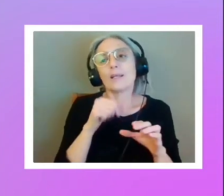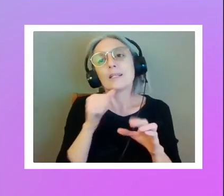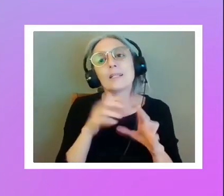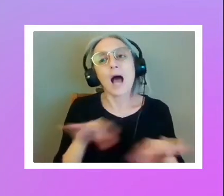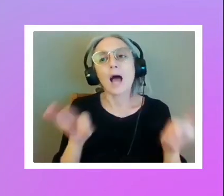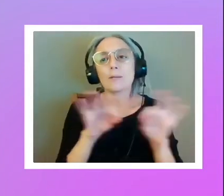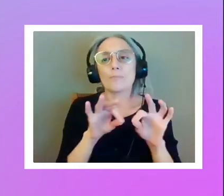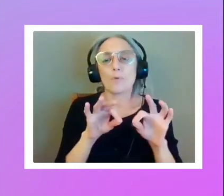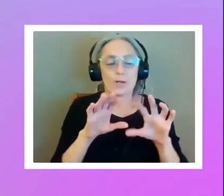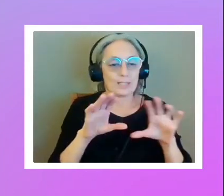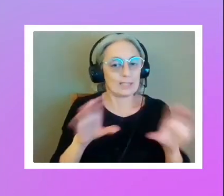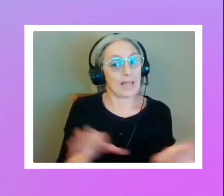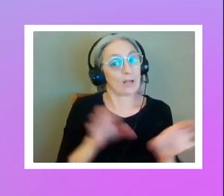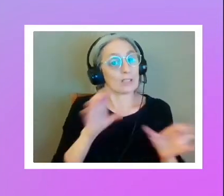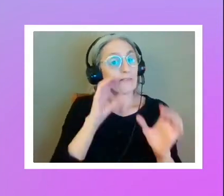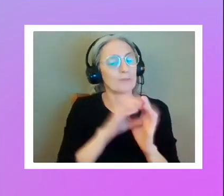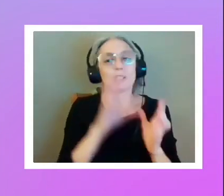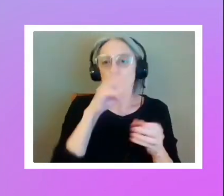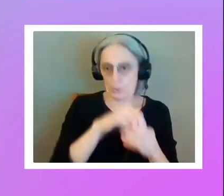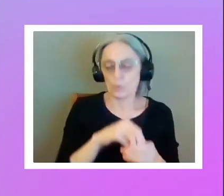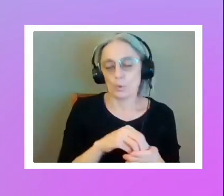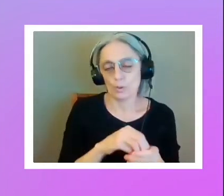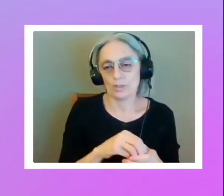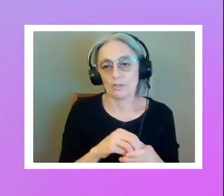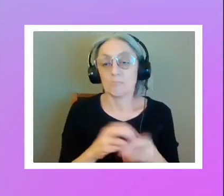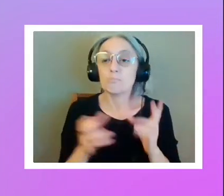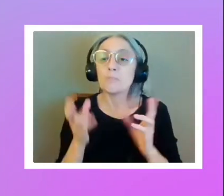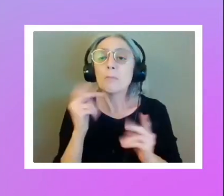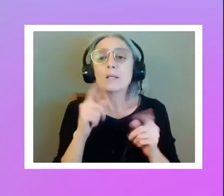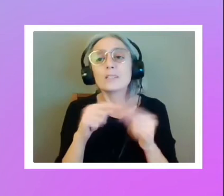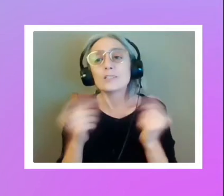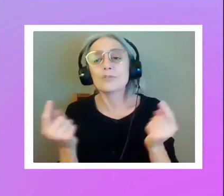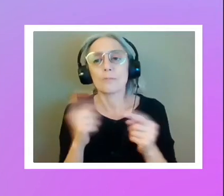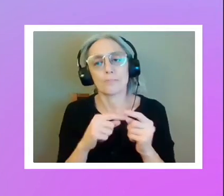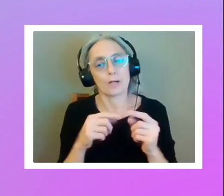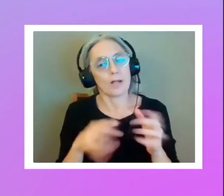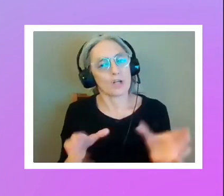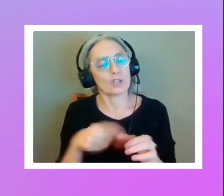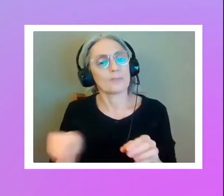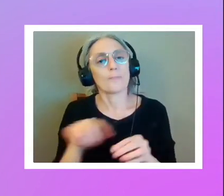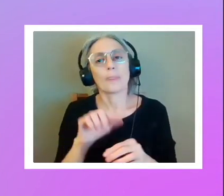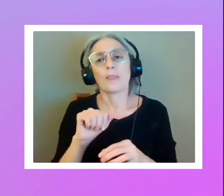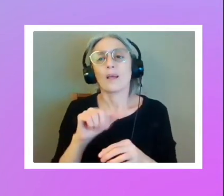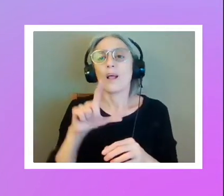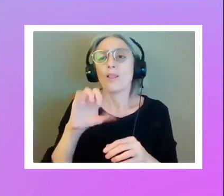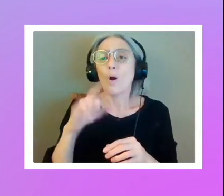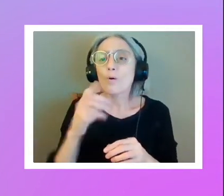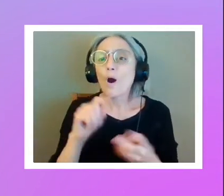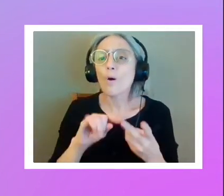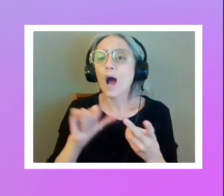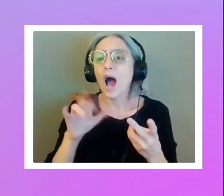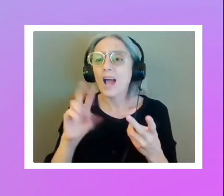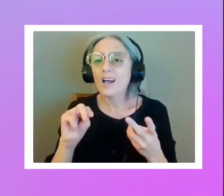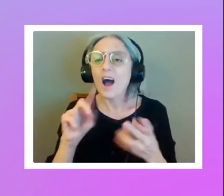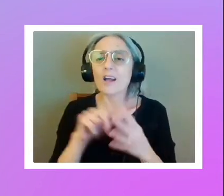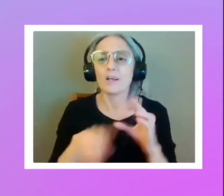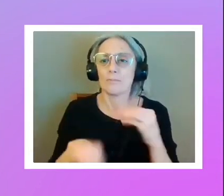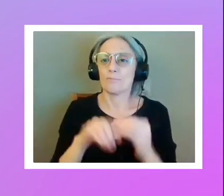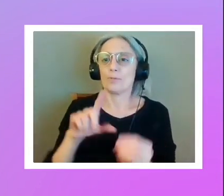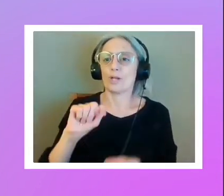me, I believe that this is a good idea. Put those alt tags on those logos. Put those alt tags on those icons. We need alt tags on